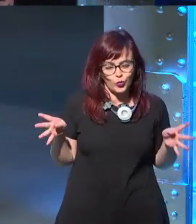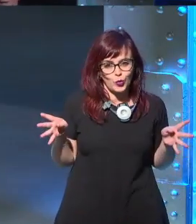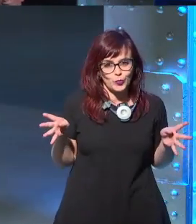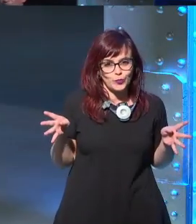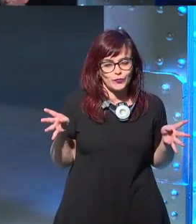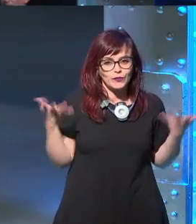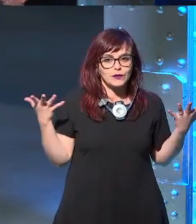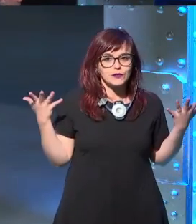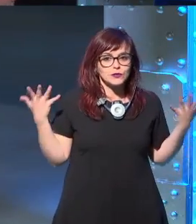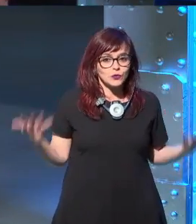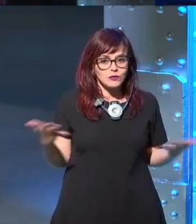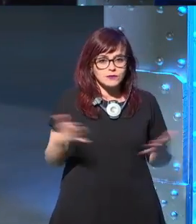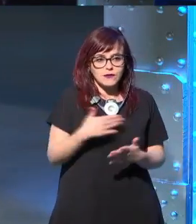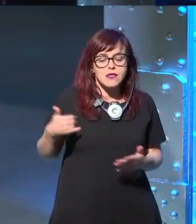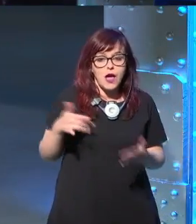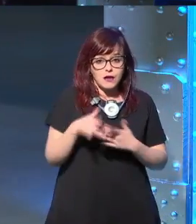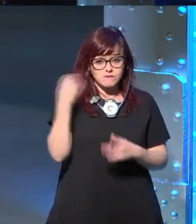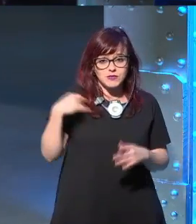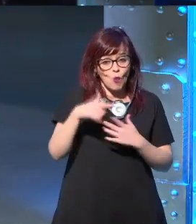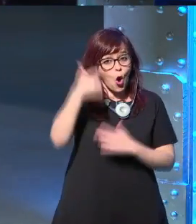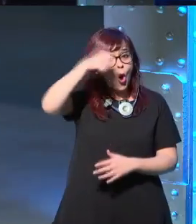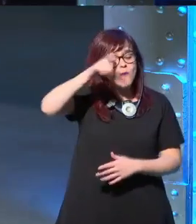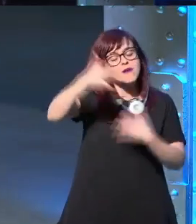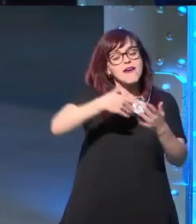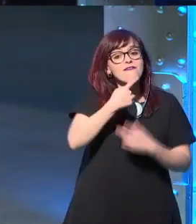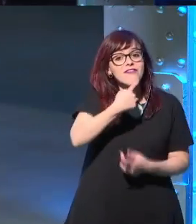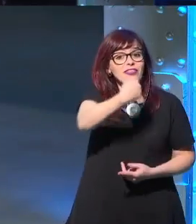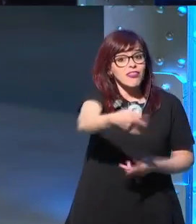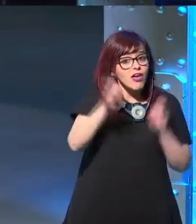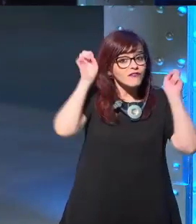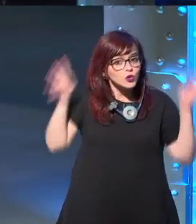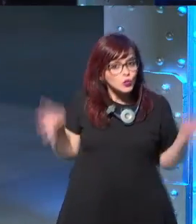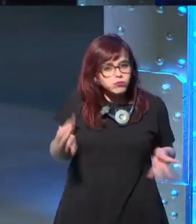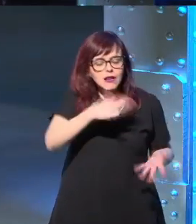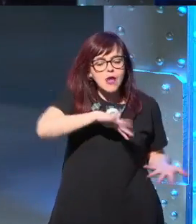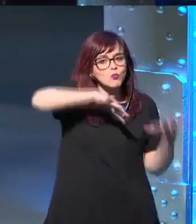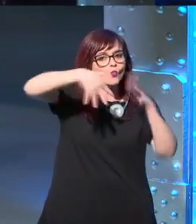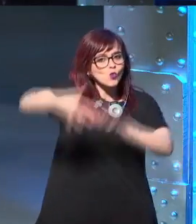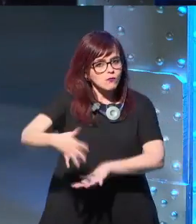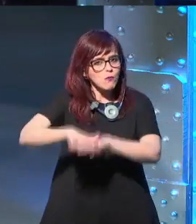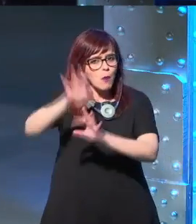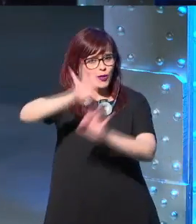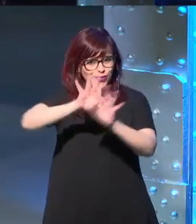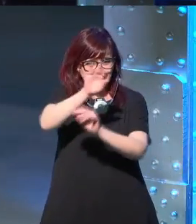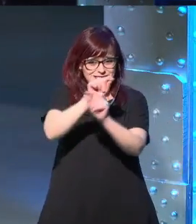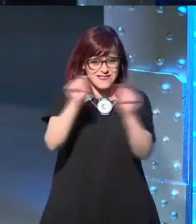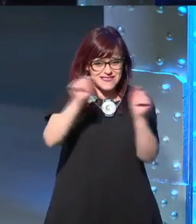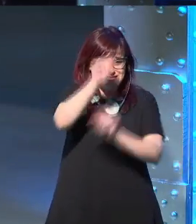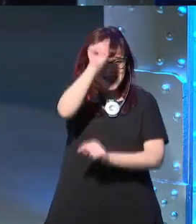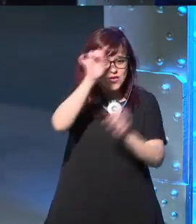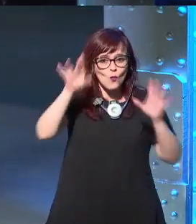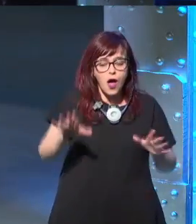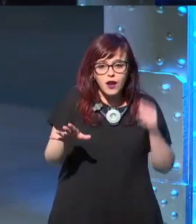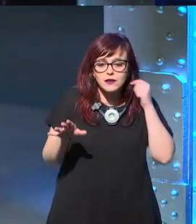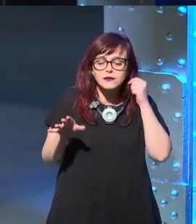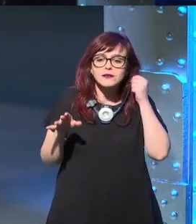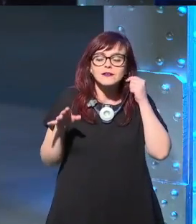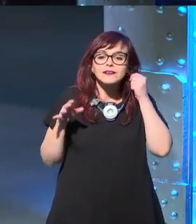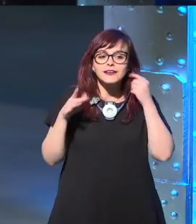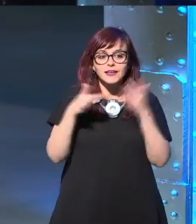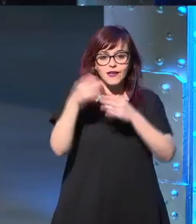of a man reflected in the proportions of creation, the proportions of a church. And so they do it. Francesco Di Giorgio, Giacomo, Andrea. We have a